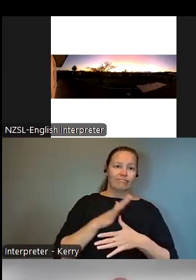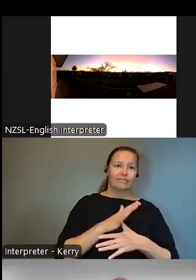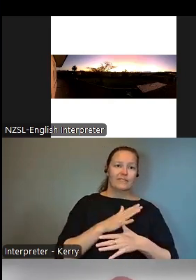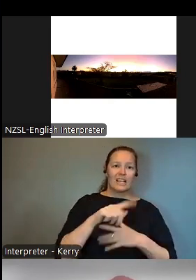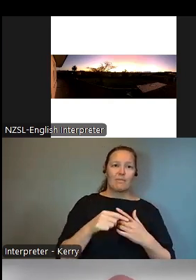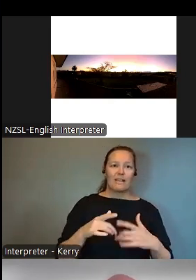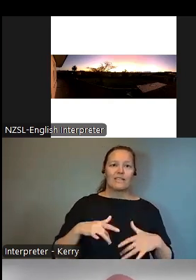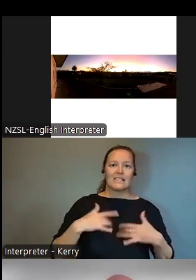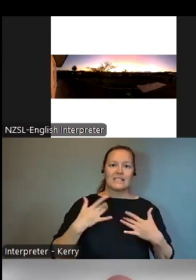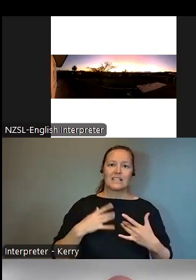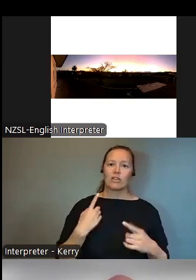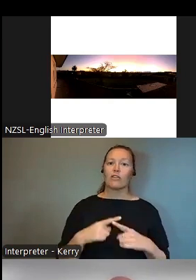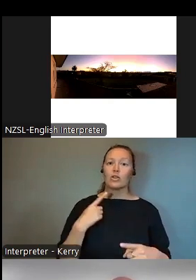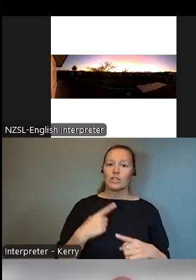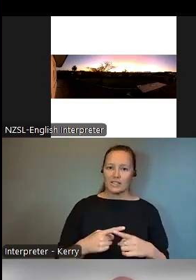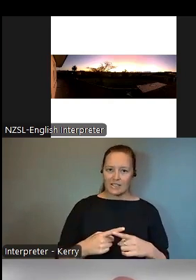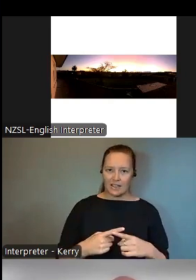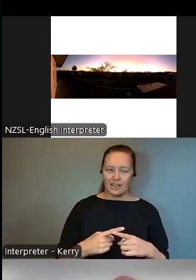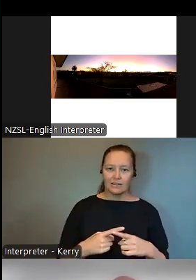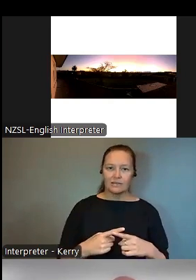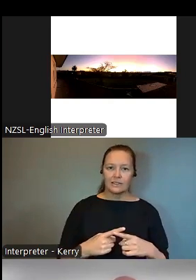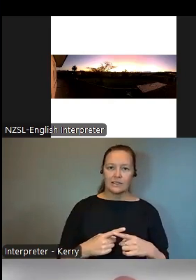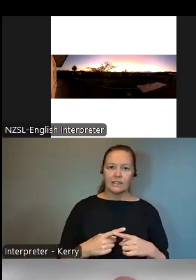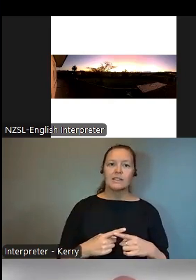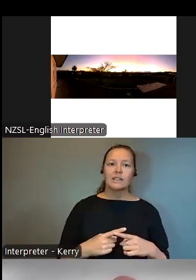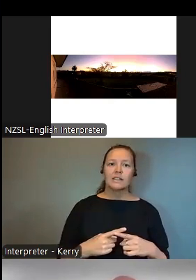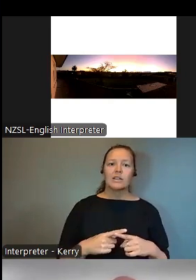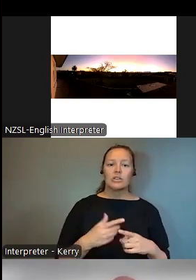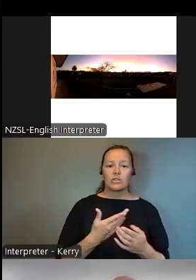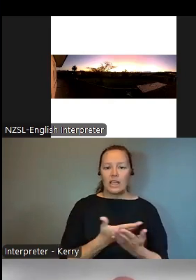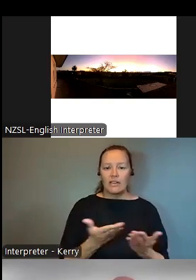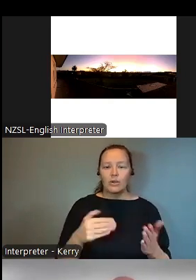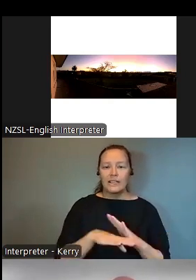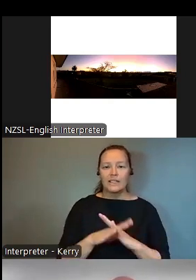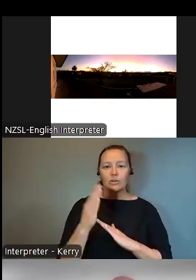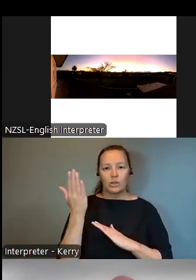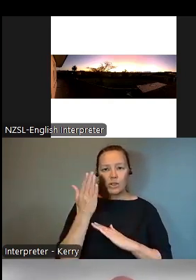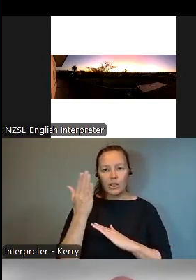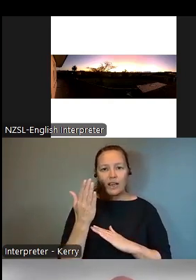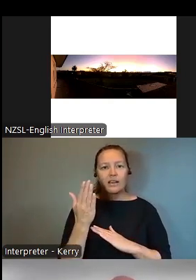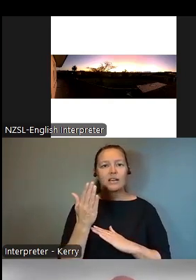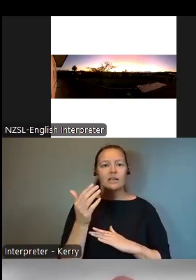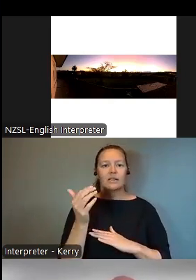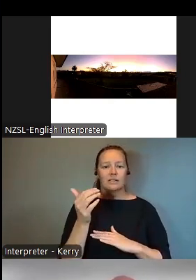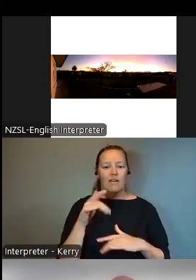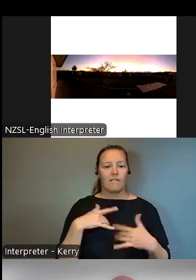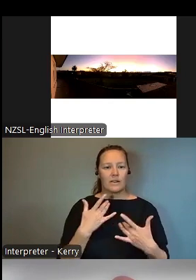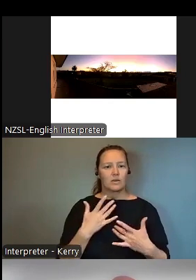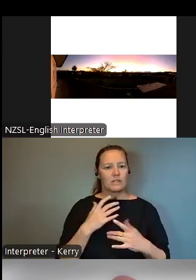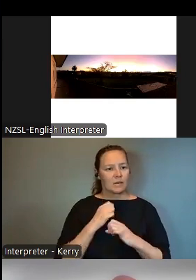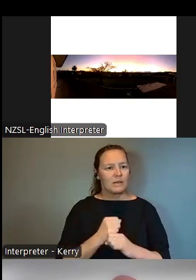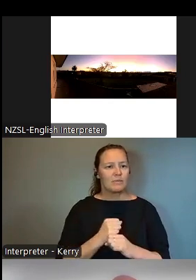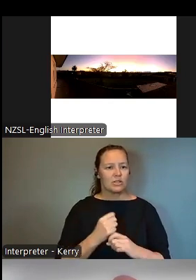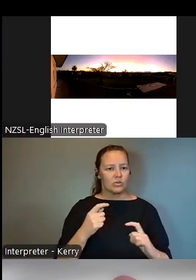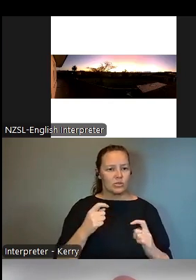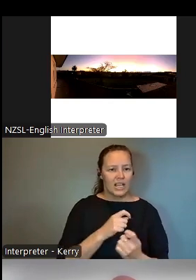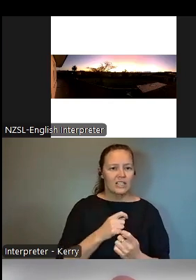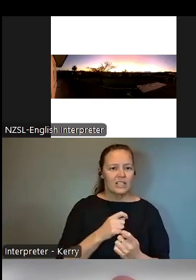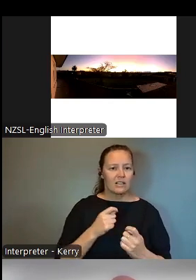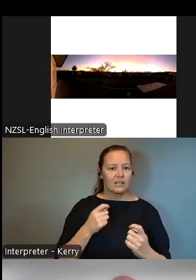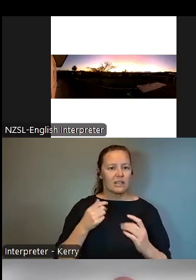urgency. So everyone in your kura feels a commitment to the change or a commitment to the